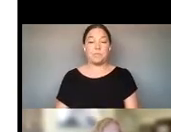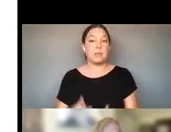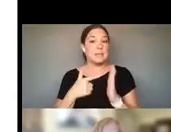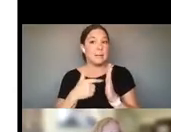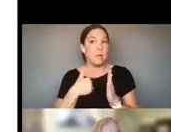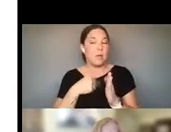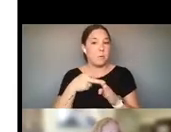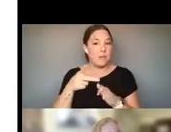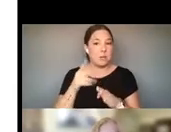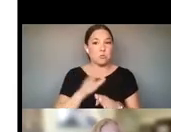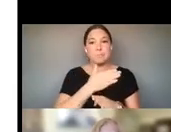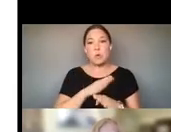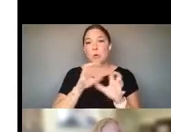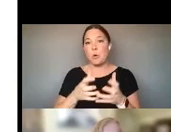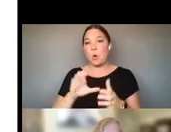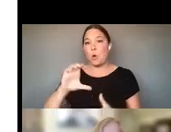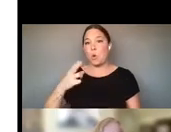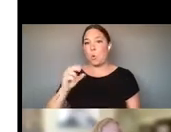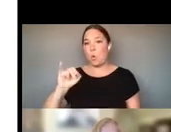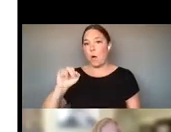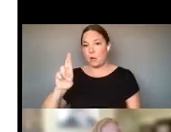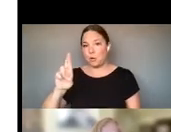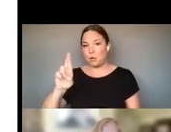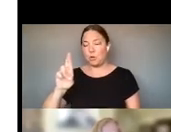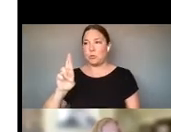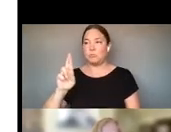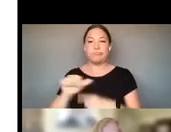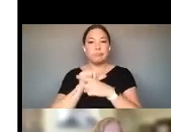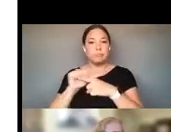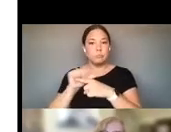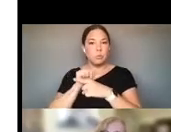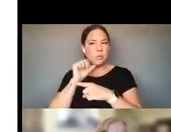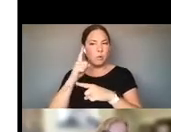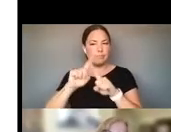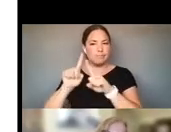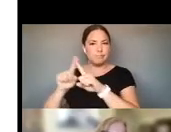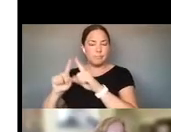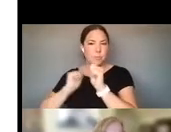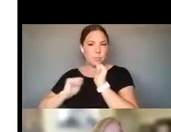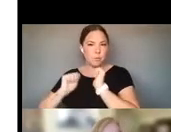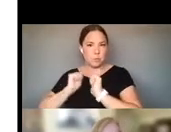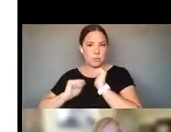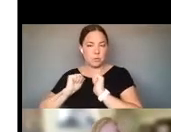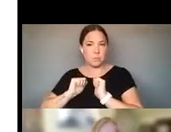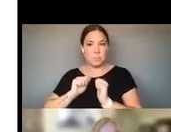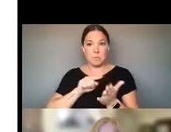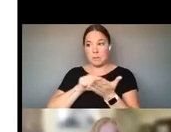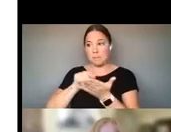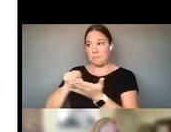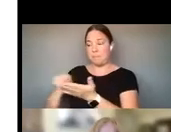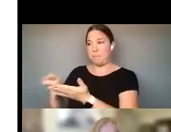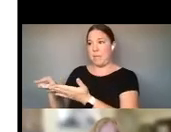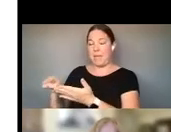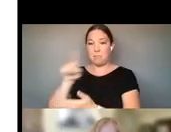choir and they're rehearsing for any number of performances. The fees to pay your professional choir